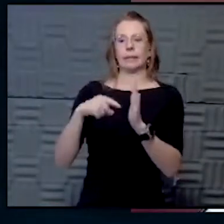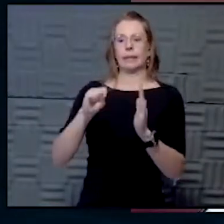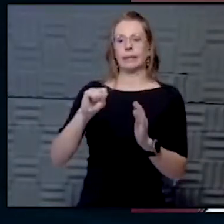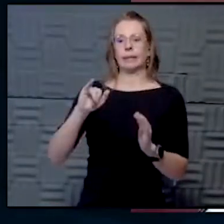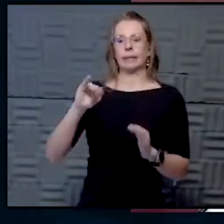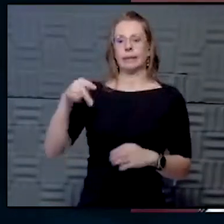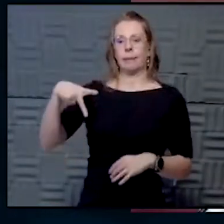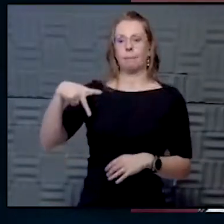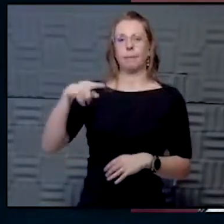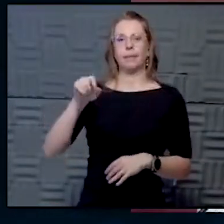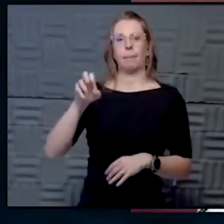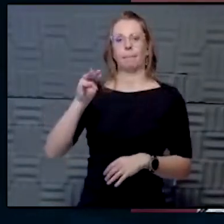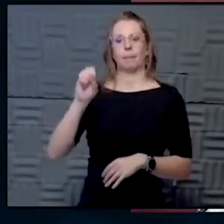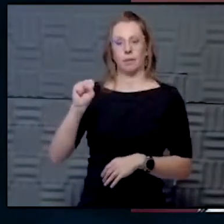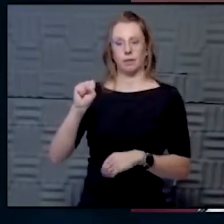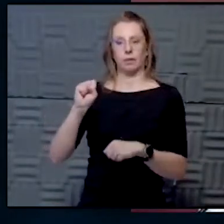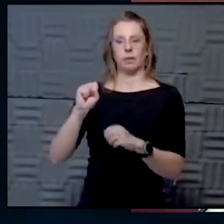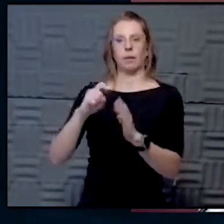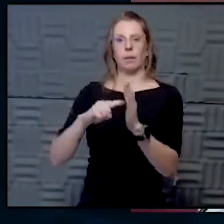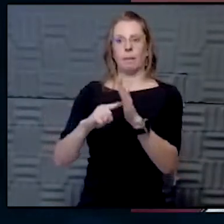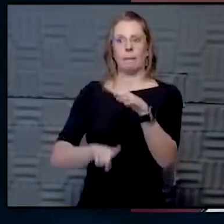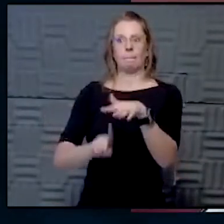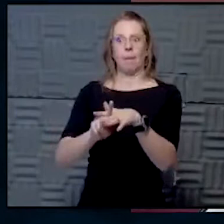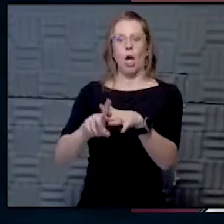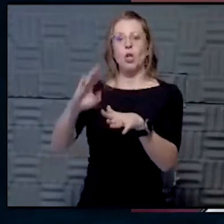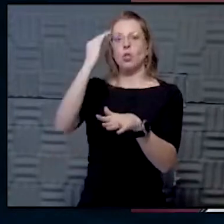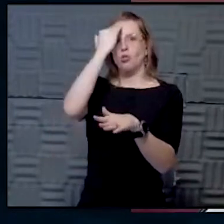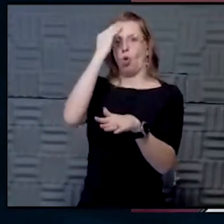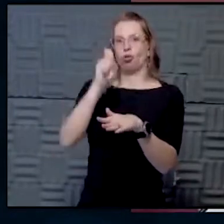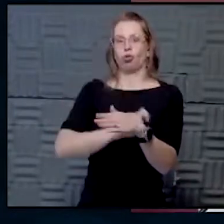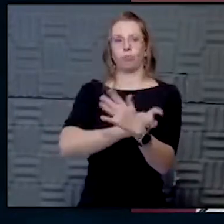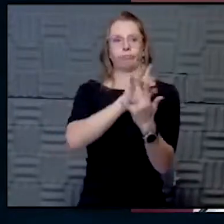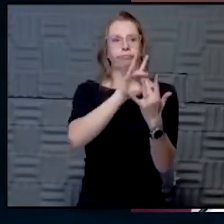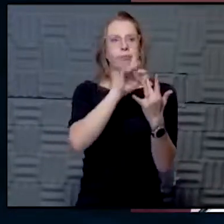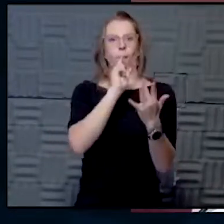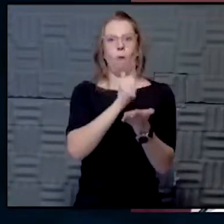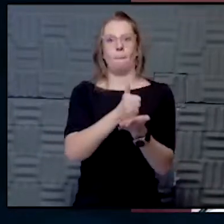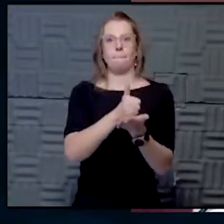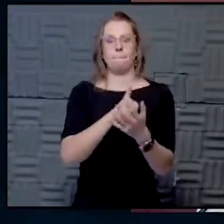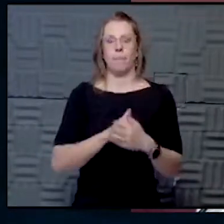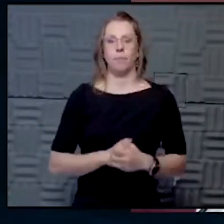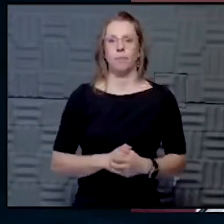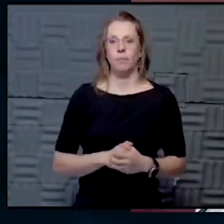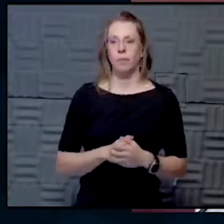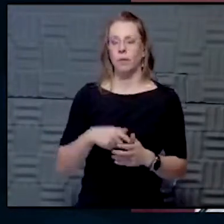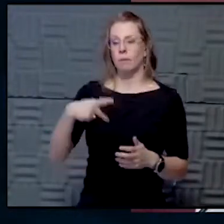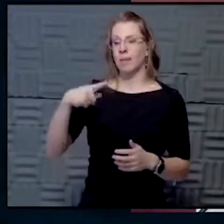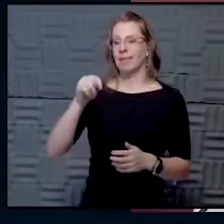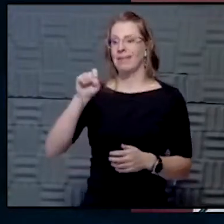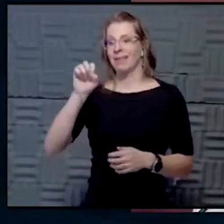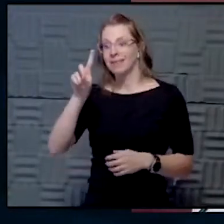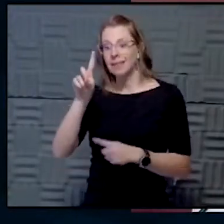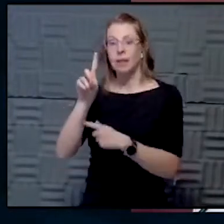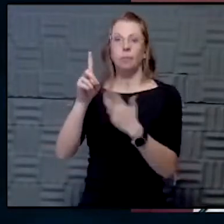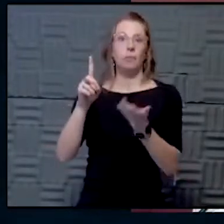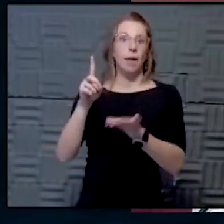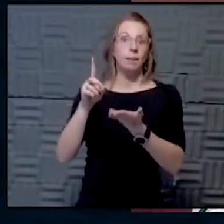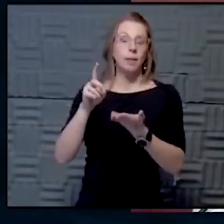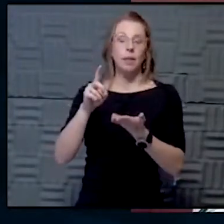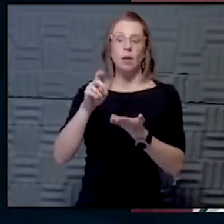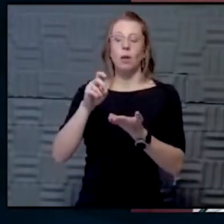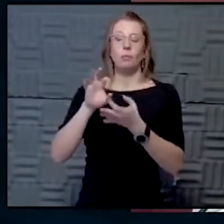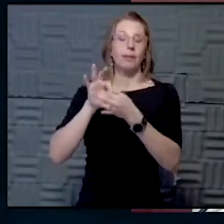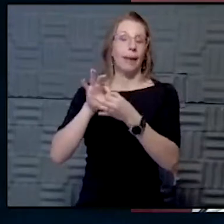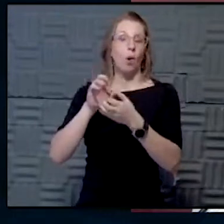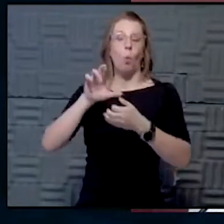to know means you should seek help, whether it's related to a post-traumatic experience or whether